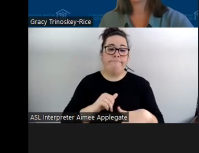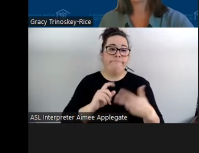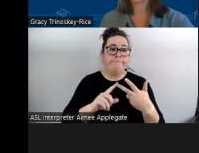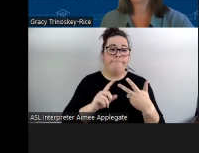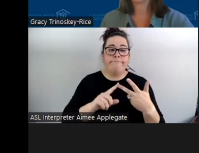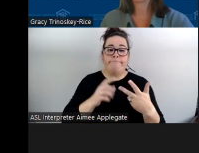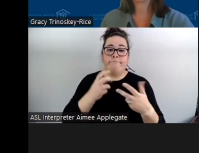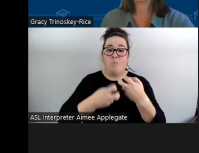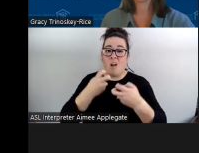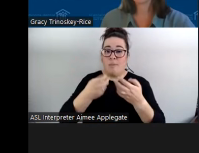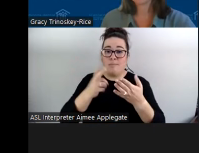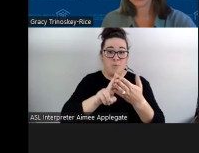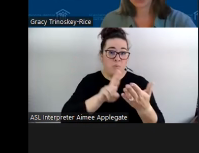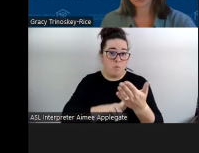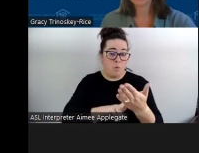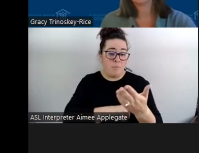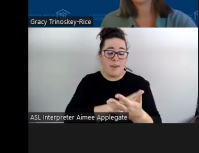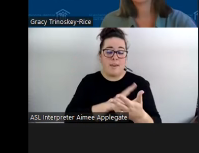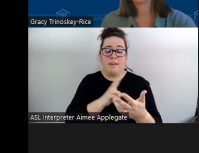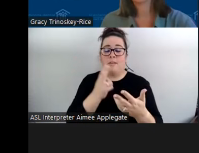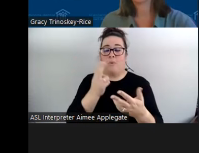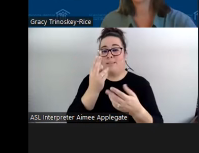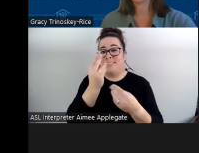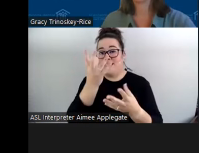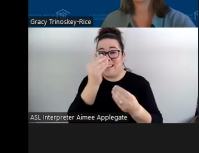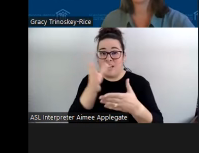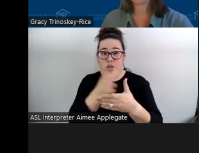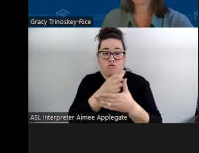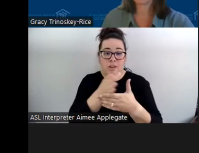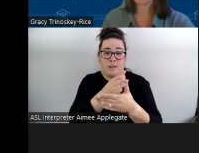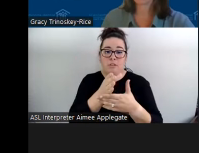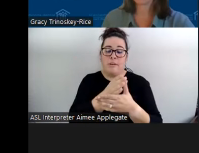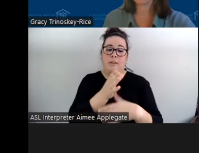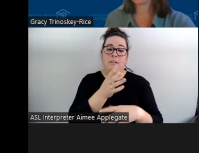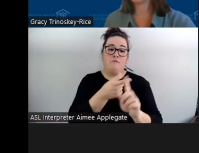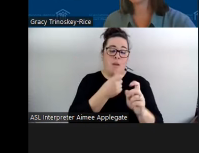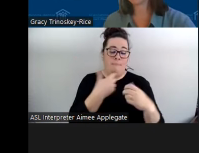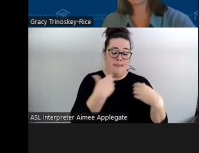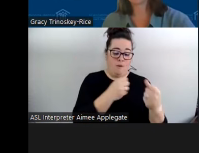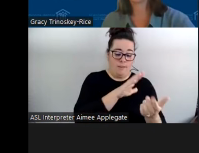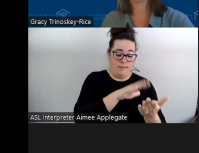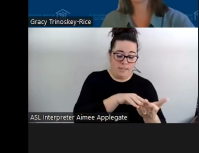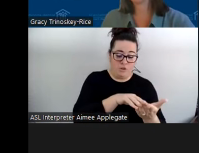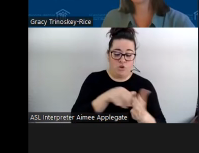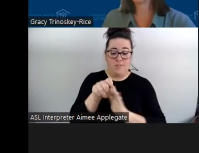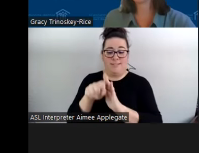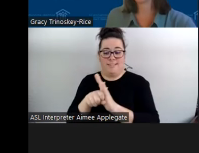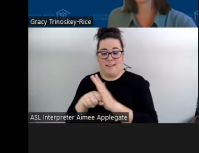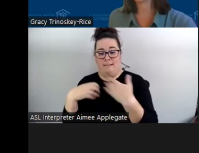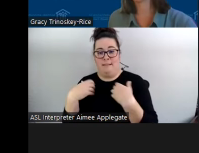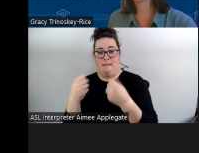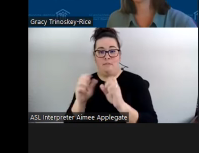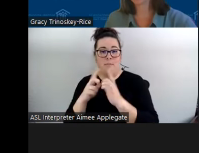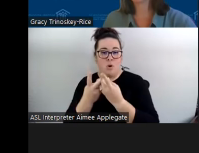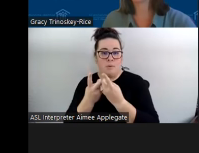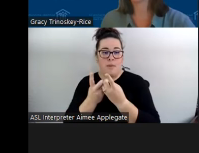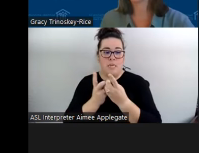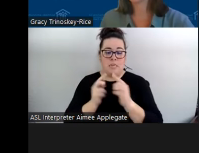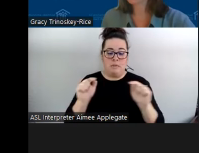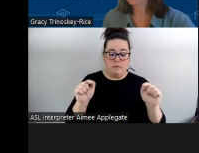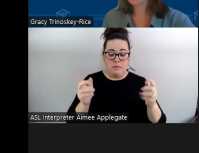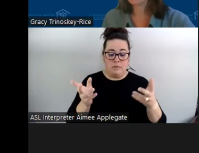enrollment or data sharing between the health center and their state health department. And so there are a